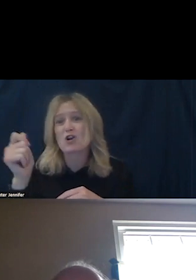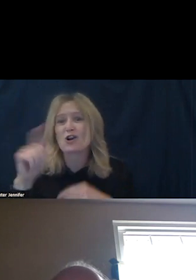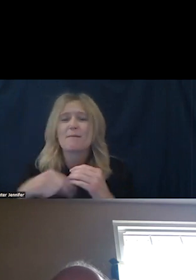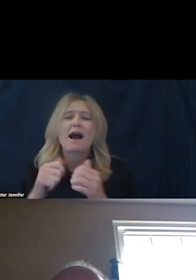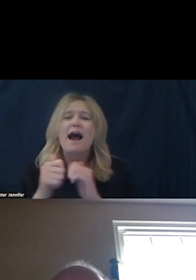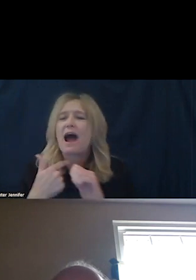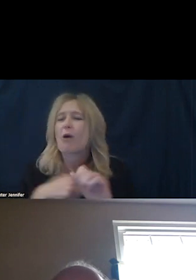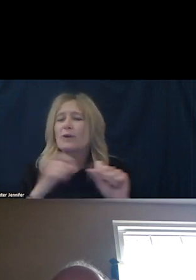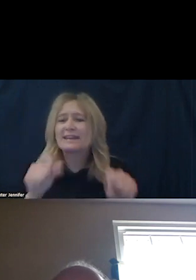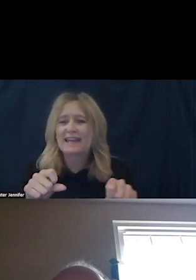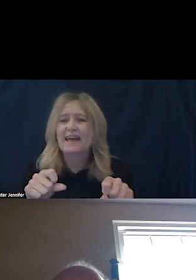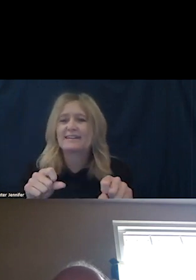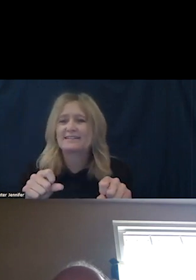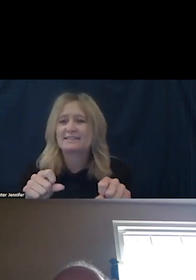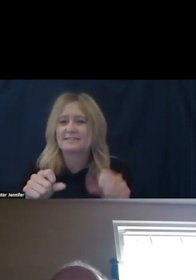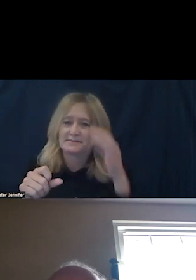to